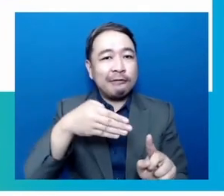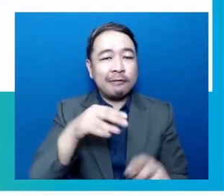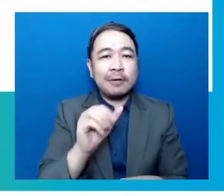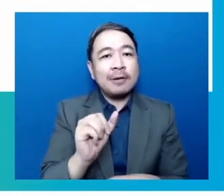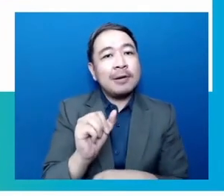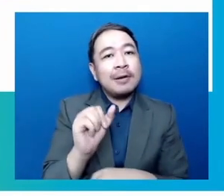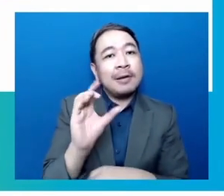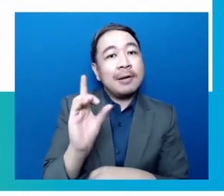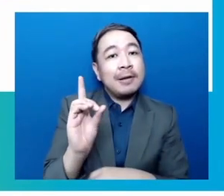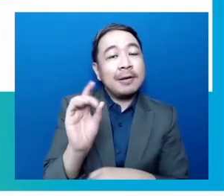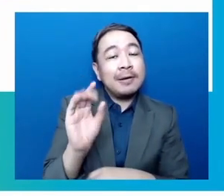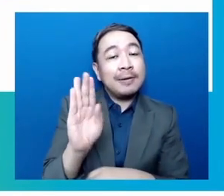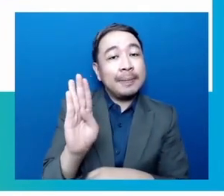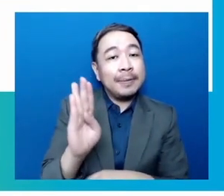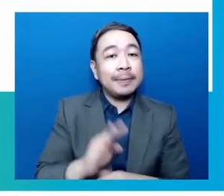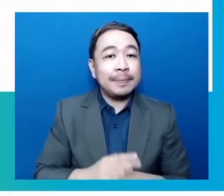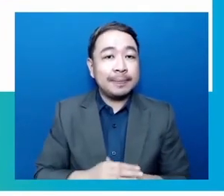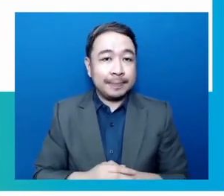So